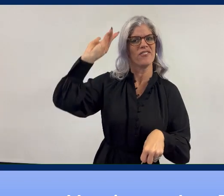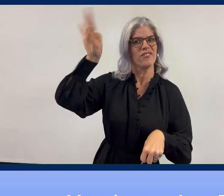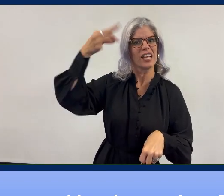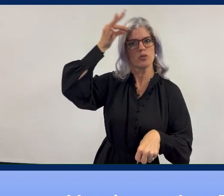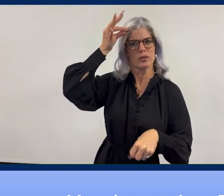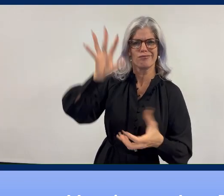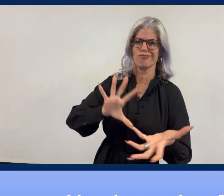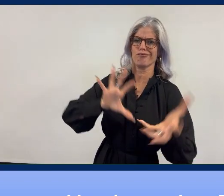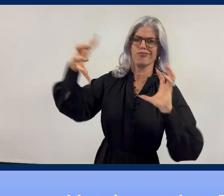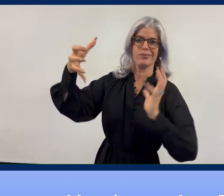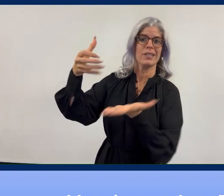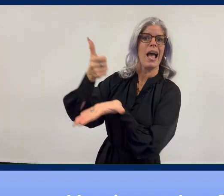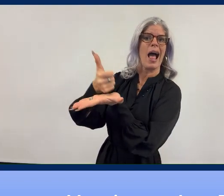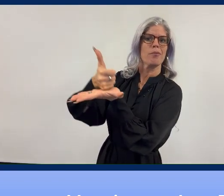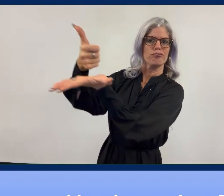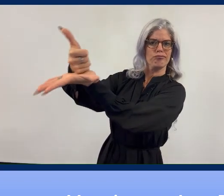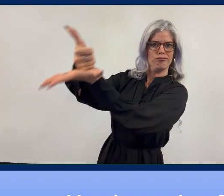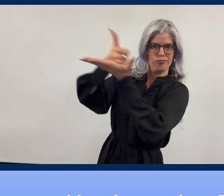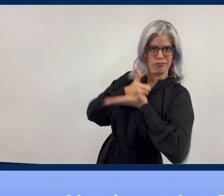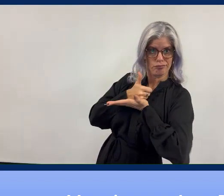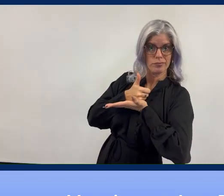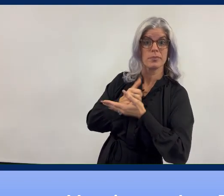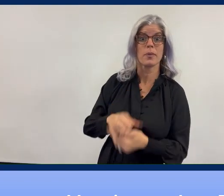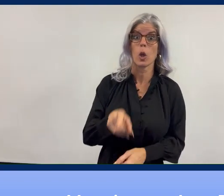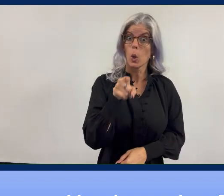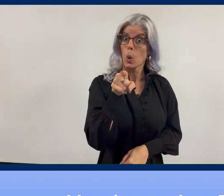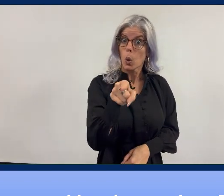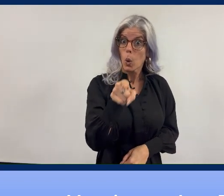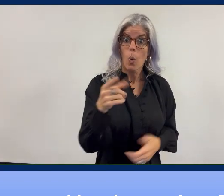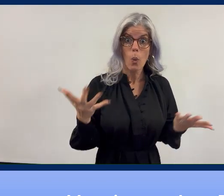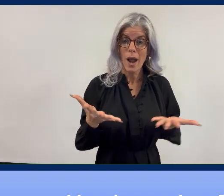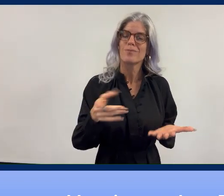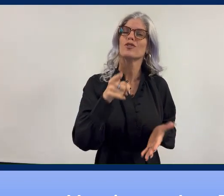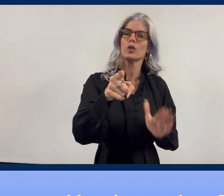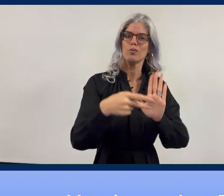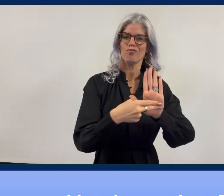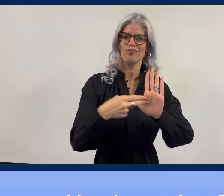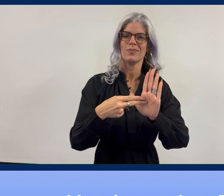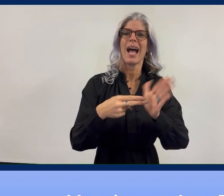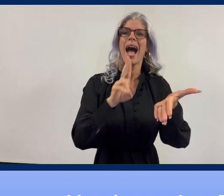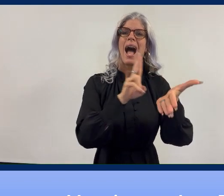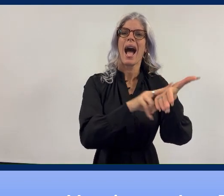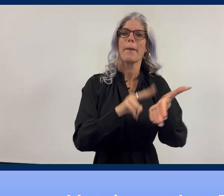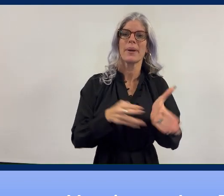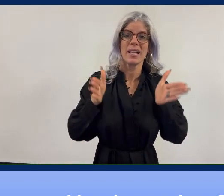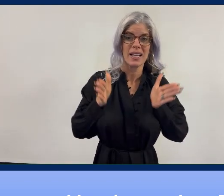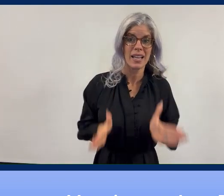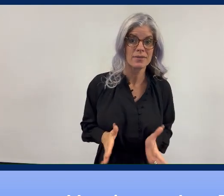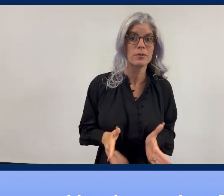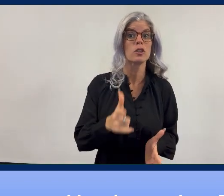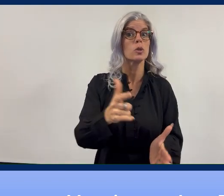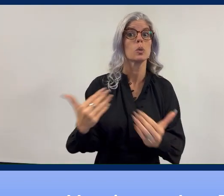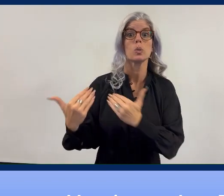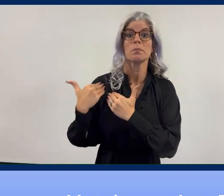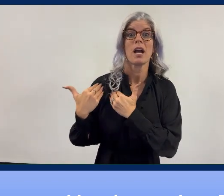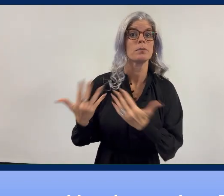4th, 2022. And the declaration date is September 29th, 2022.